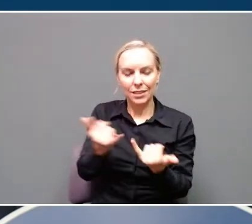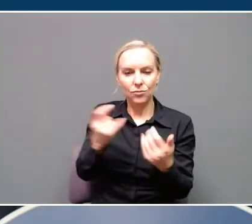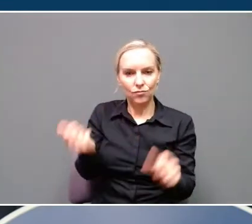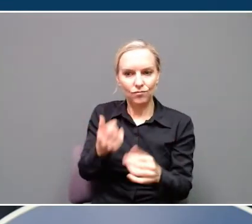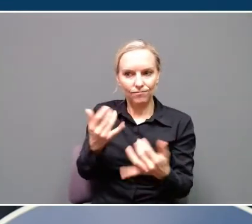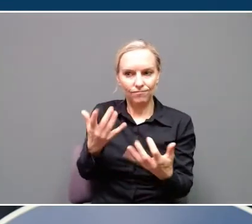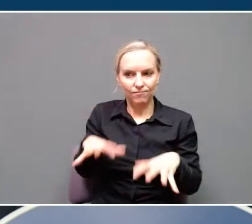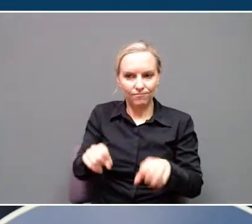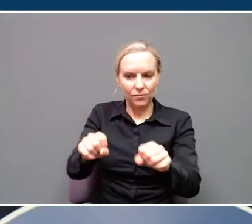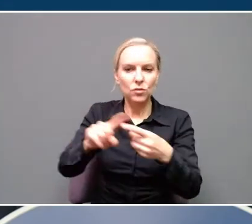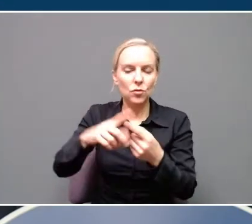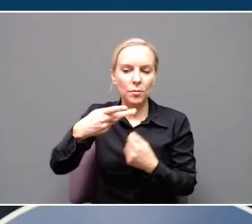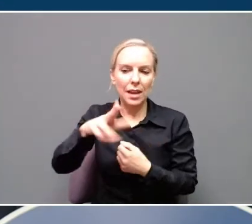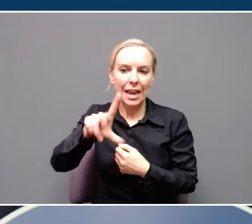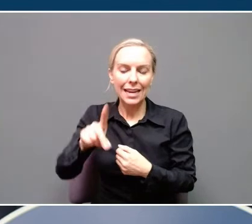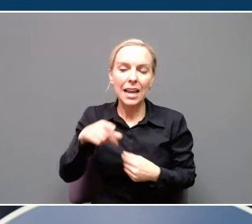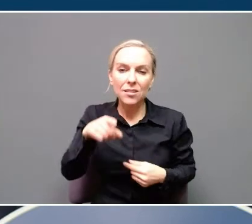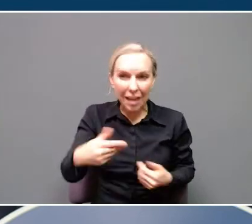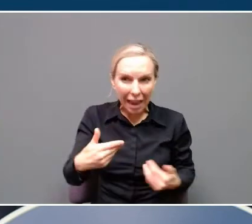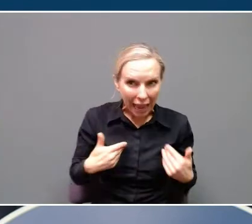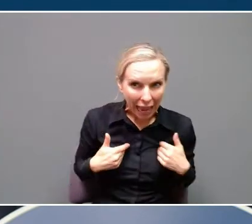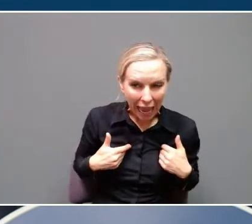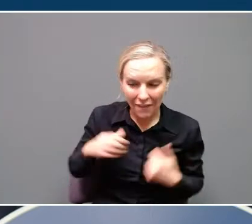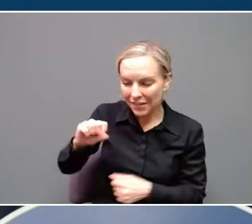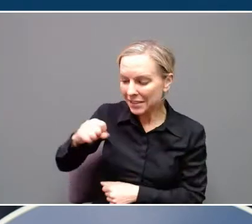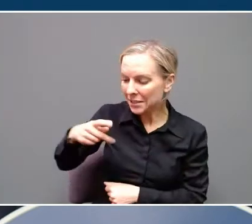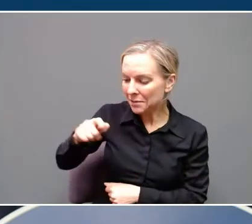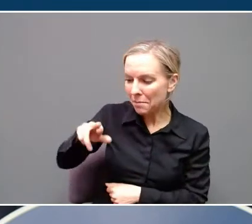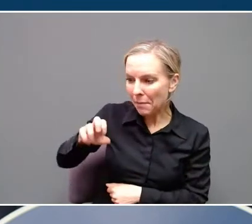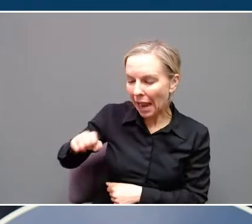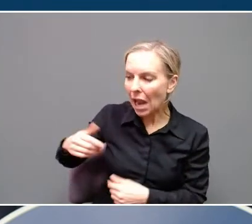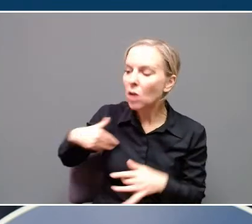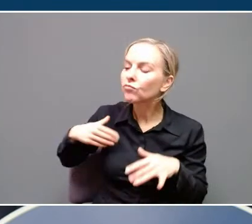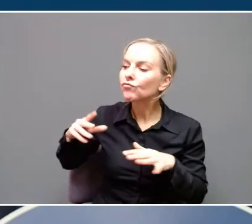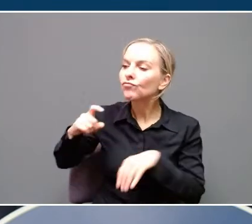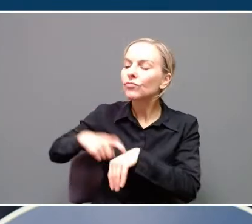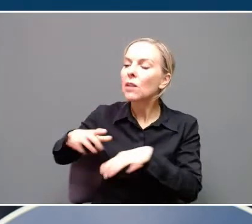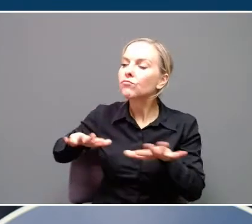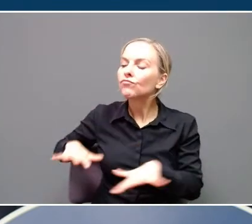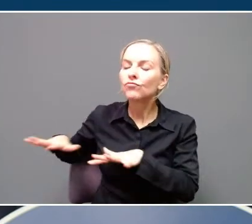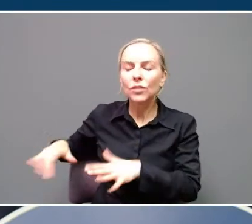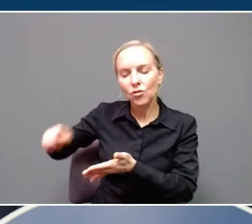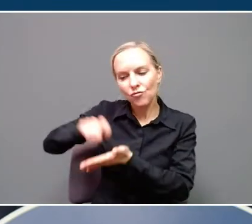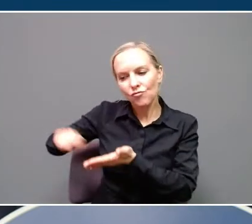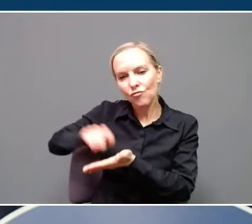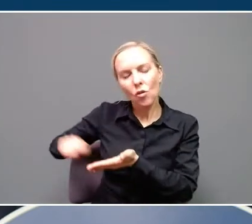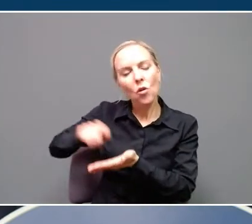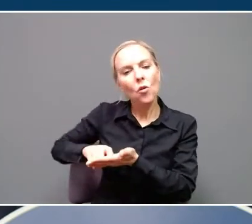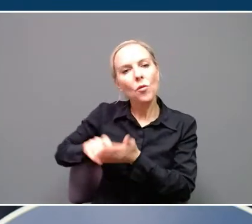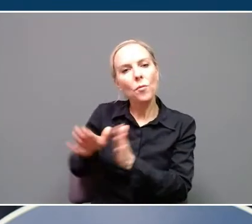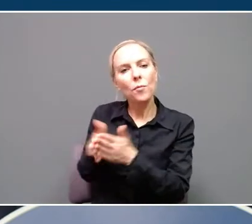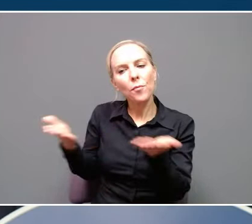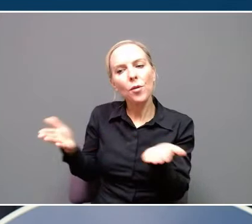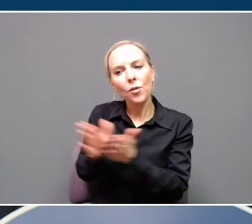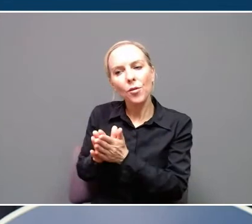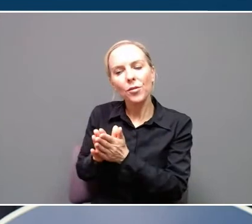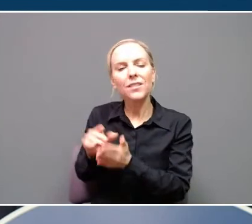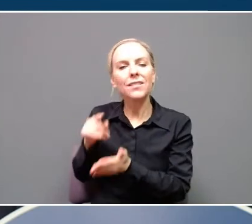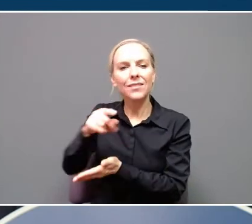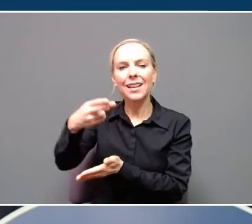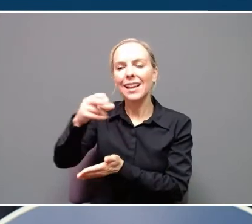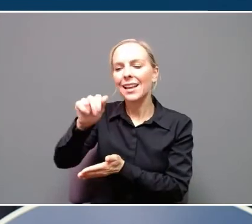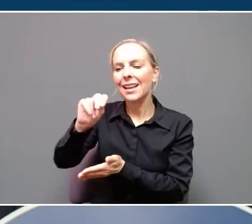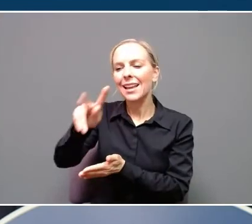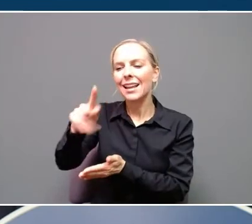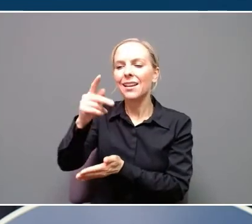time, I don't know how she has spare time, Hannah wrote a children's book with a childhood friend. Hank, the Horse and the Case of the